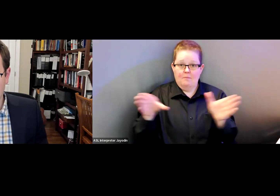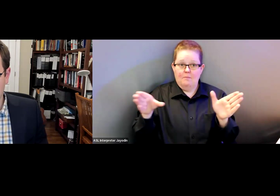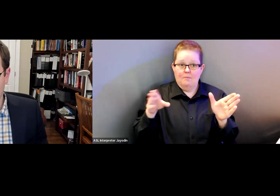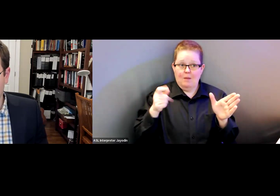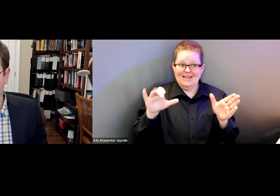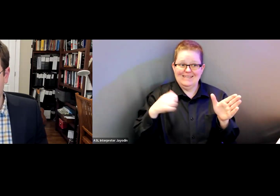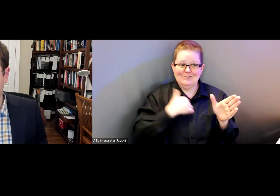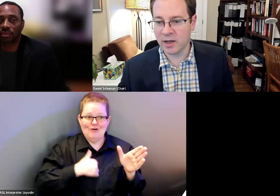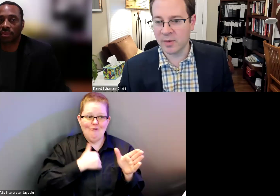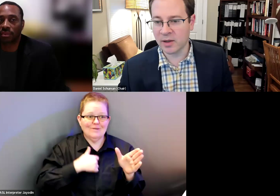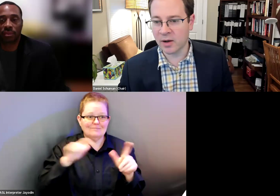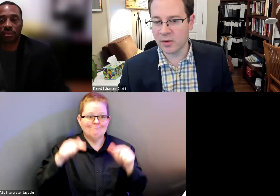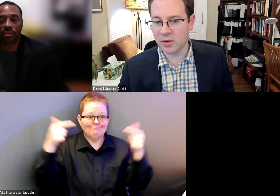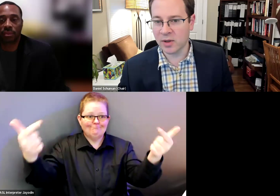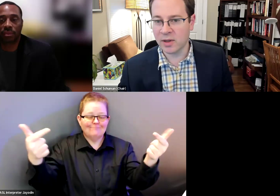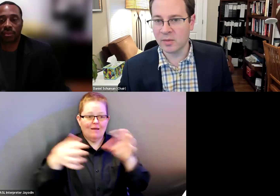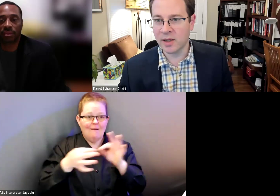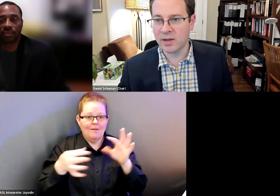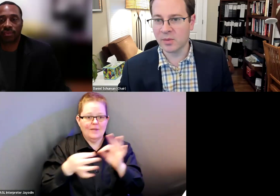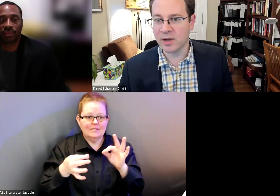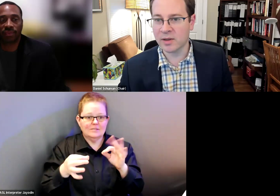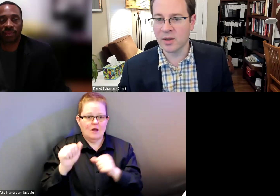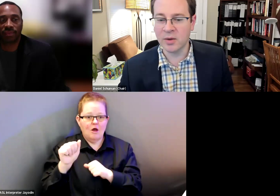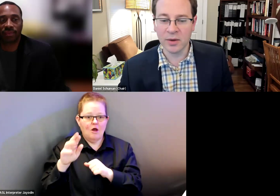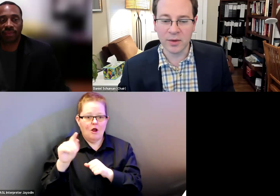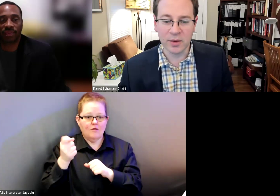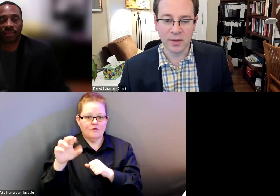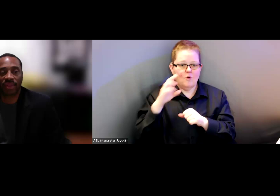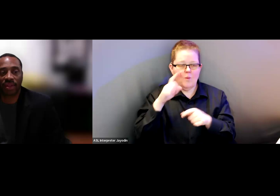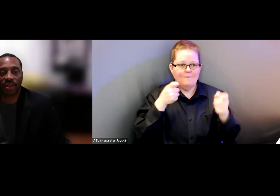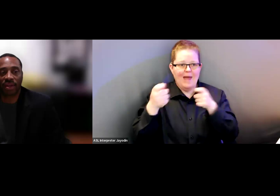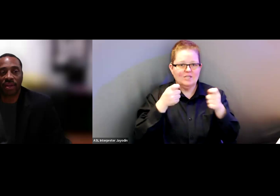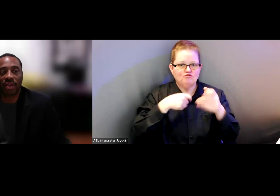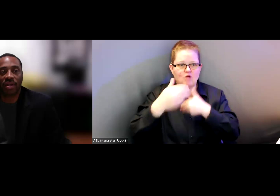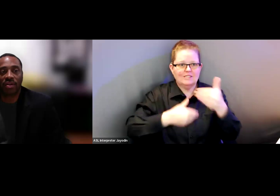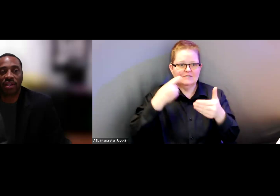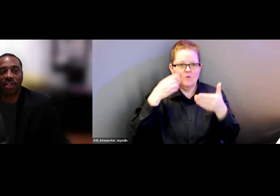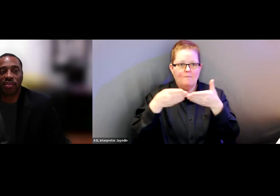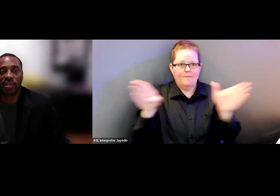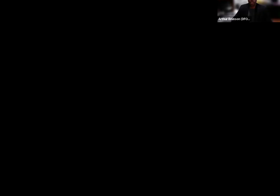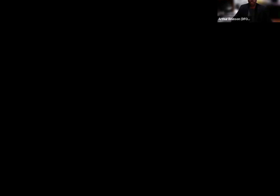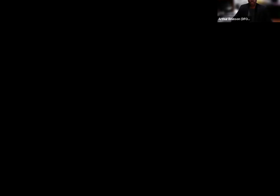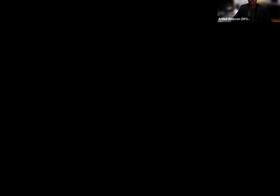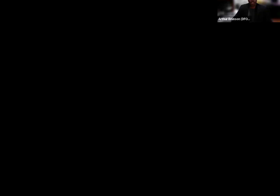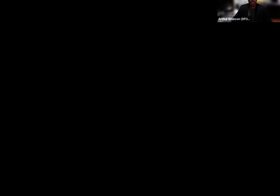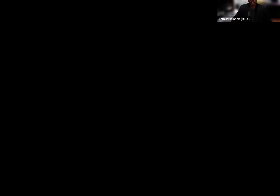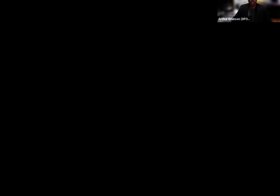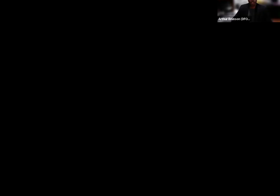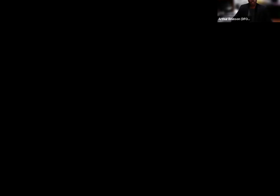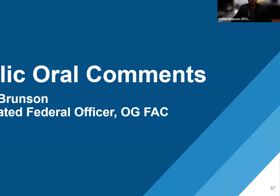Let's go to public comments. I'm going to hand it back to Arthur so that he can manage that process. Thank you, Arthur. All right, thank you, Daniel.